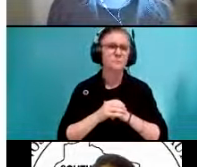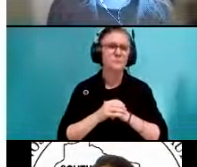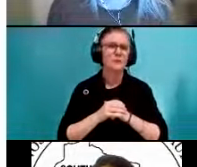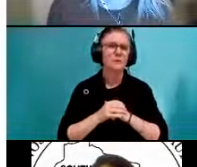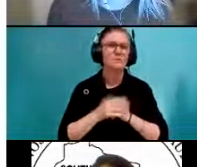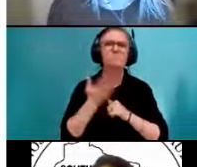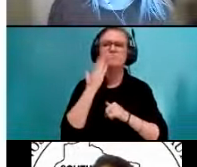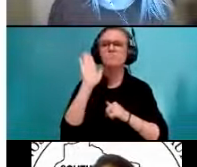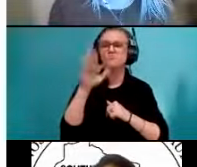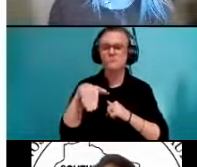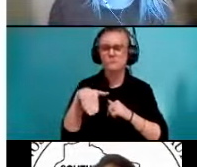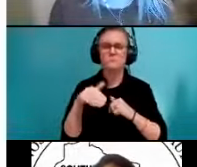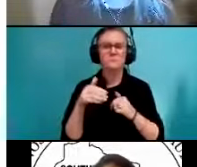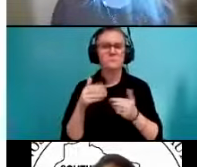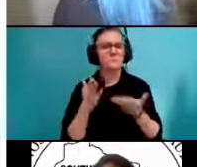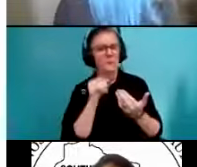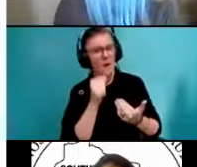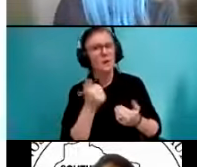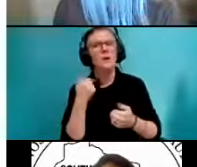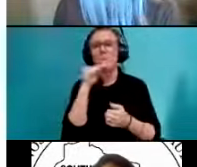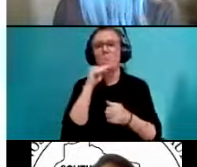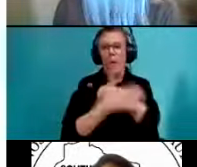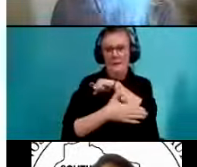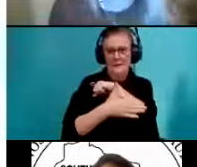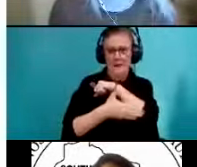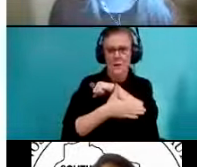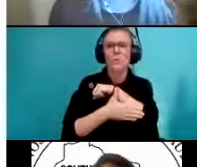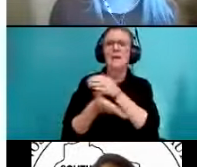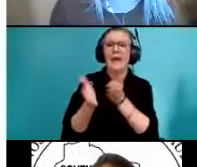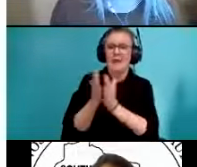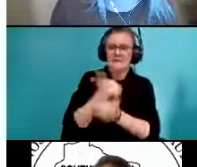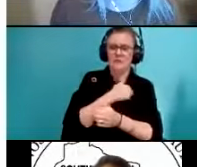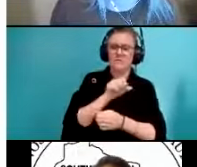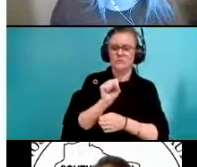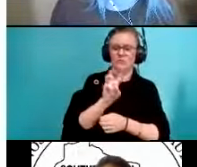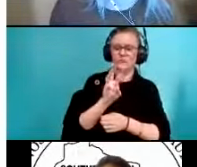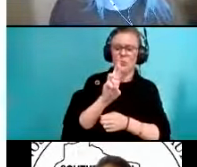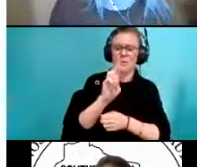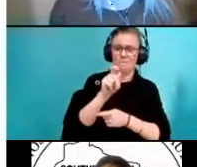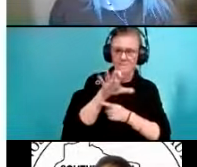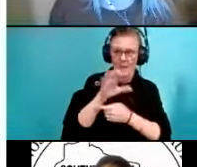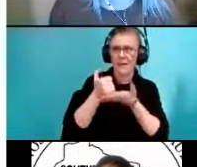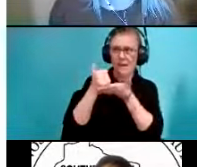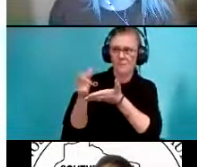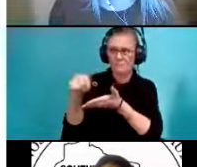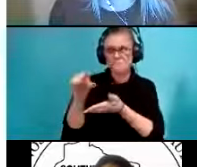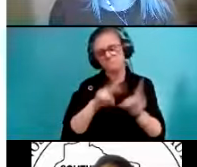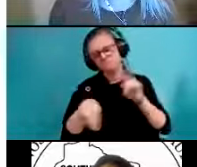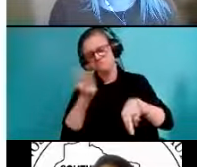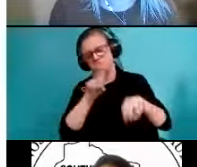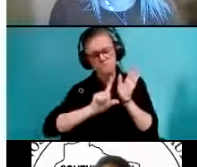As you may or may not know, Milwaukee County asked SewerPAC to assist them in conducting